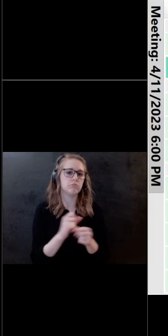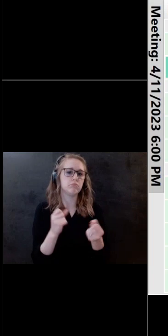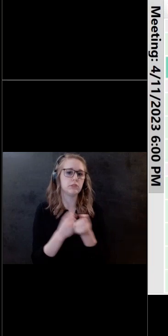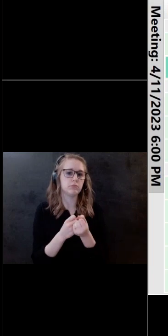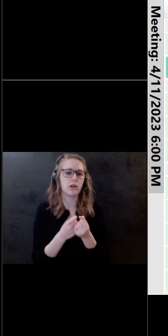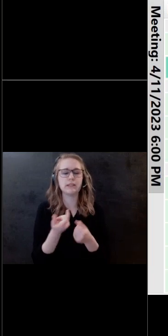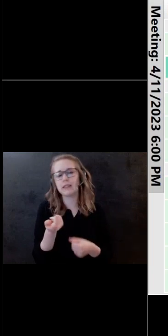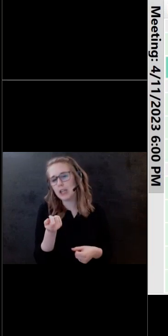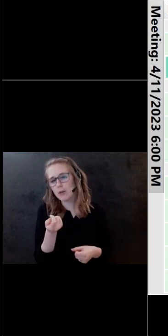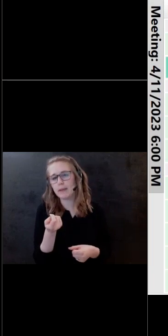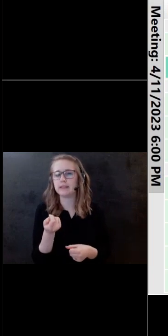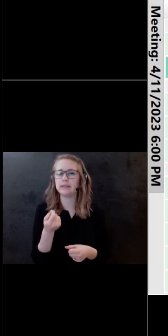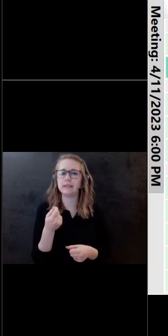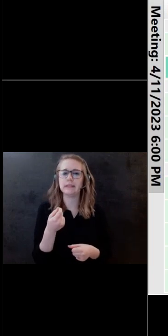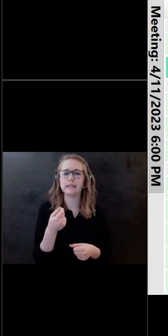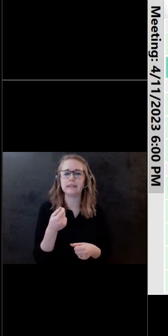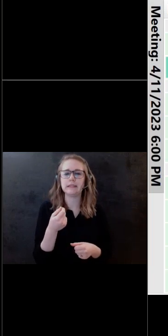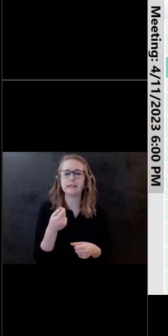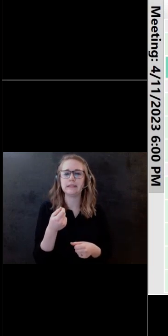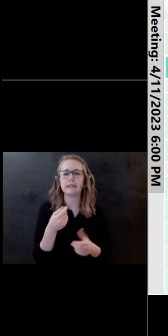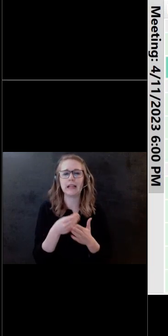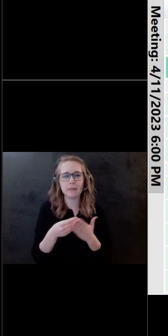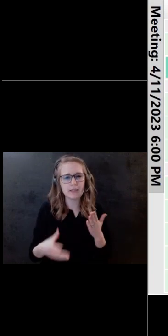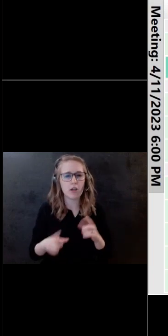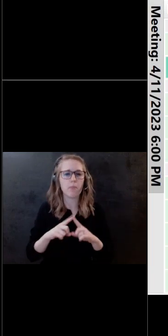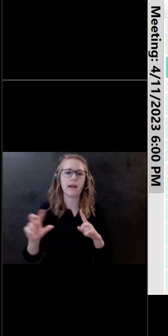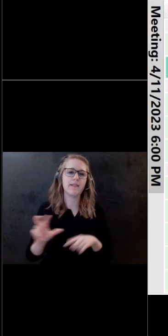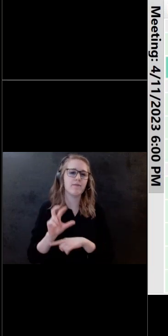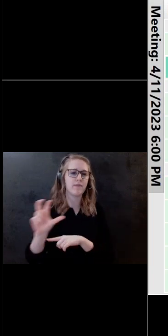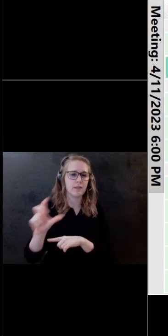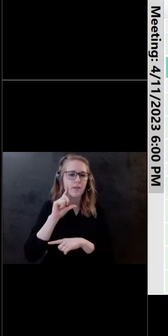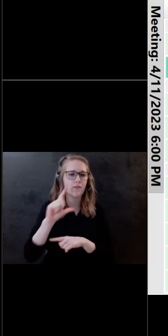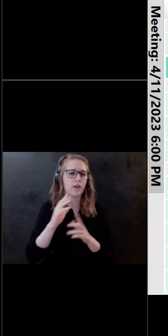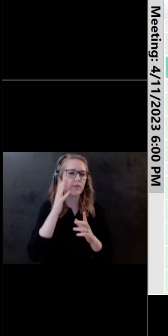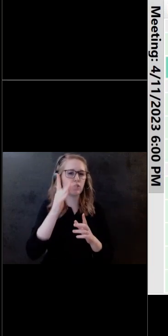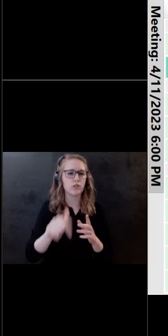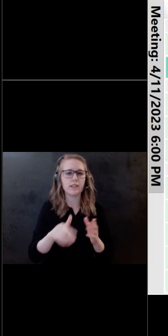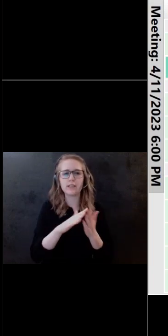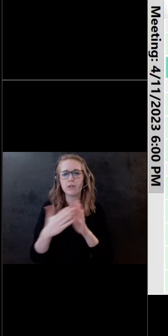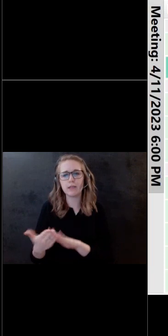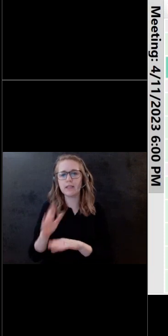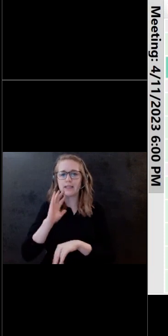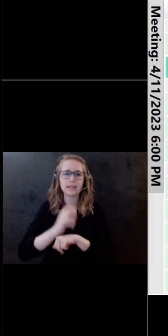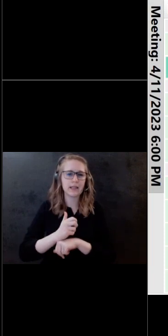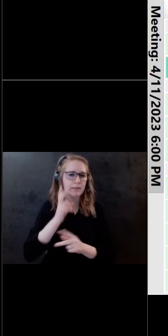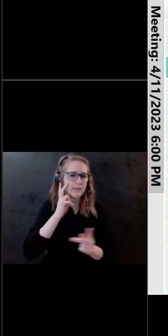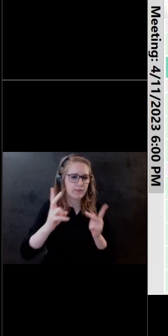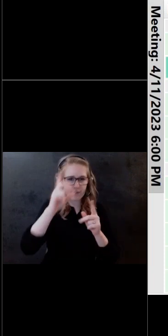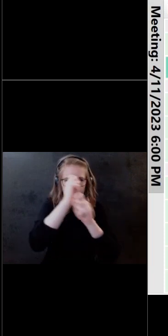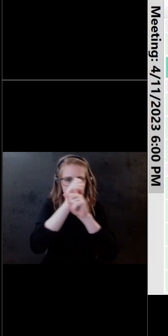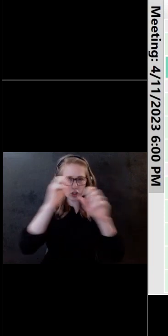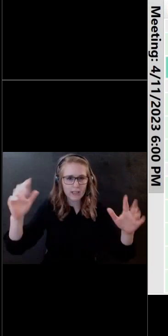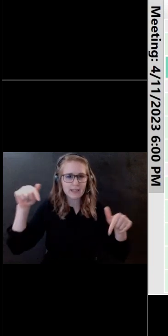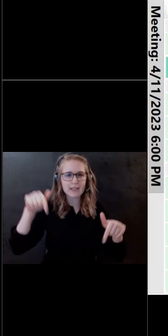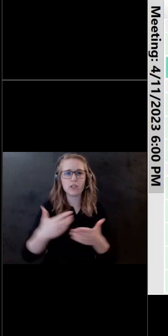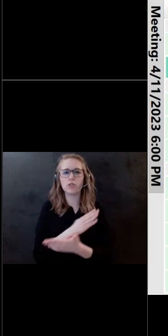little bit hefty of a price tag, but it's an investment in the future of the community, and it establishes vision, which I think is what this new board